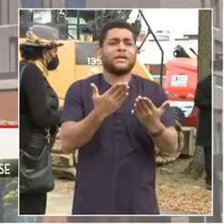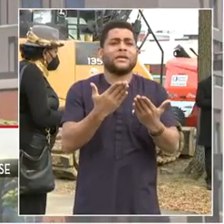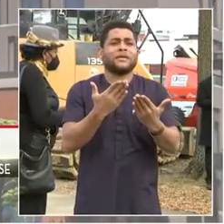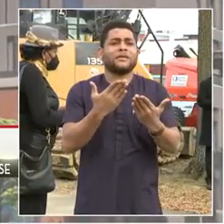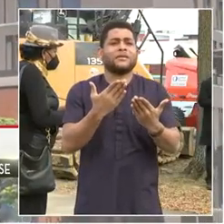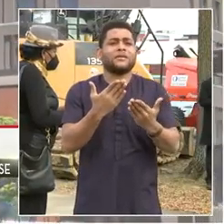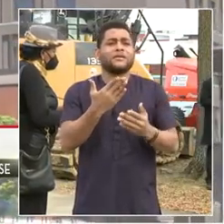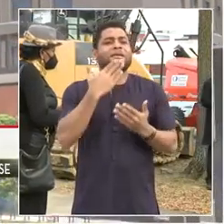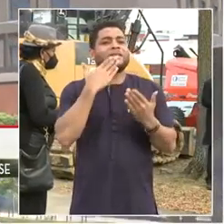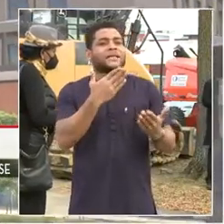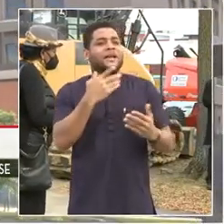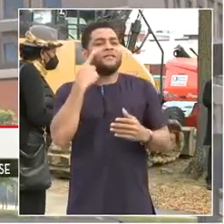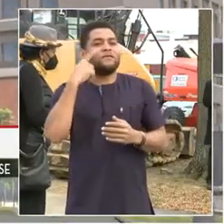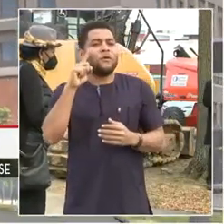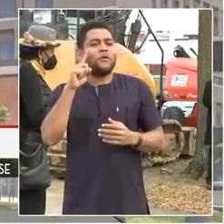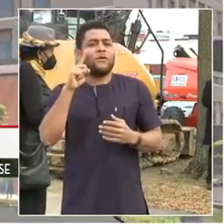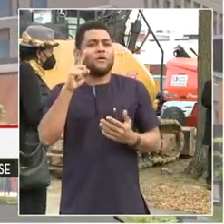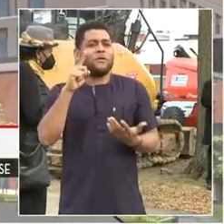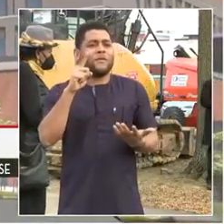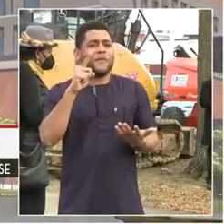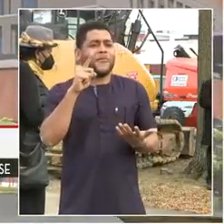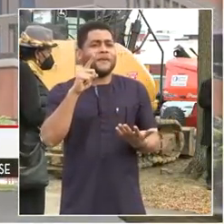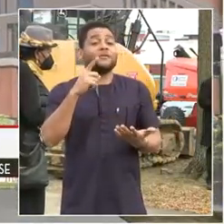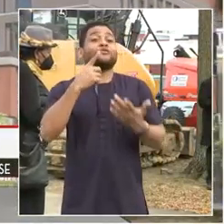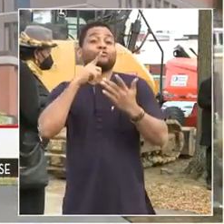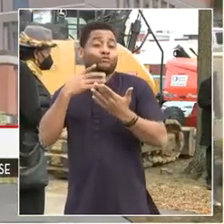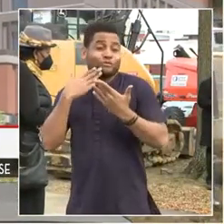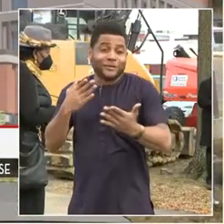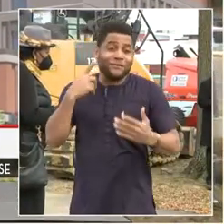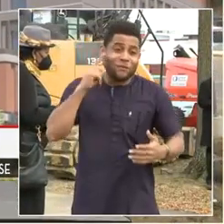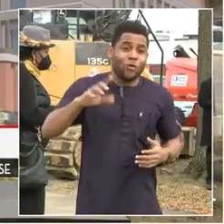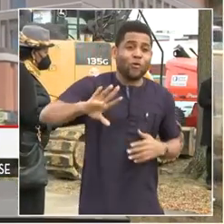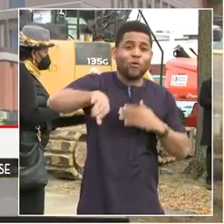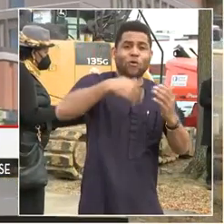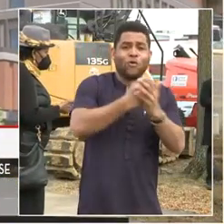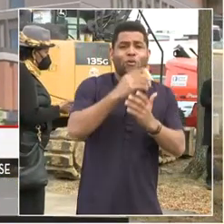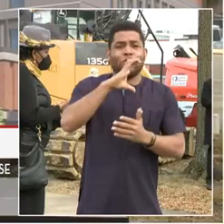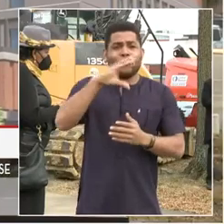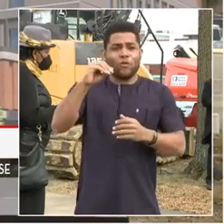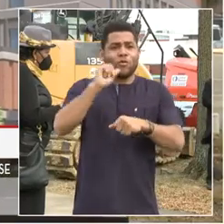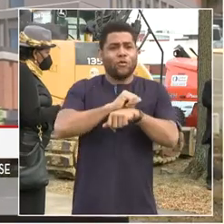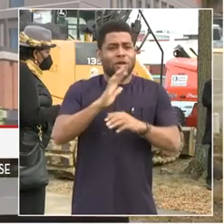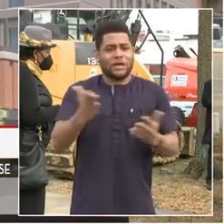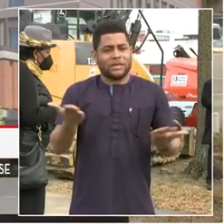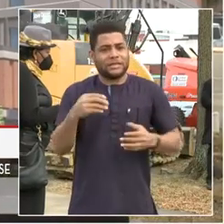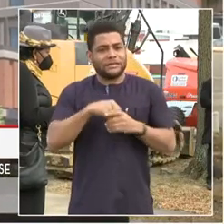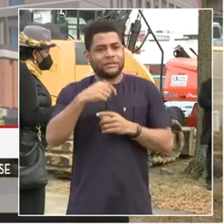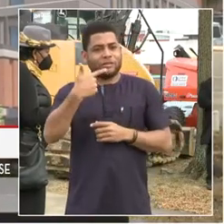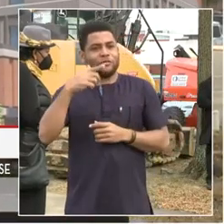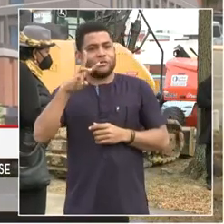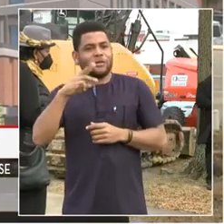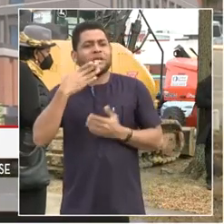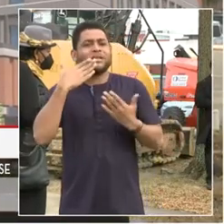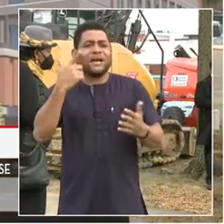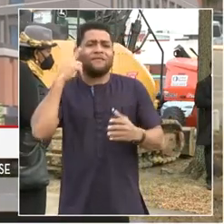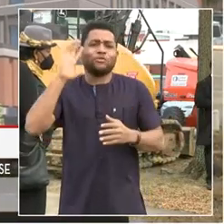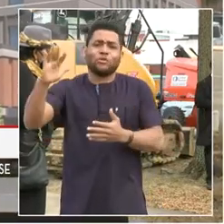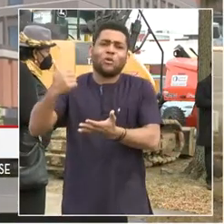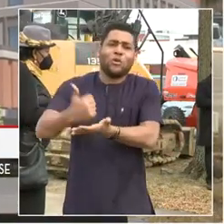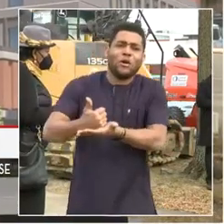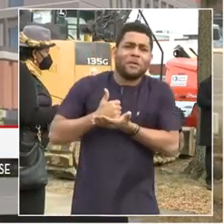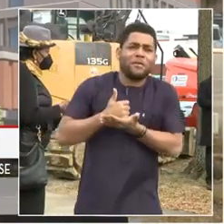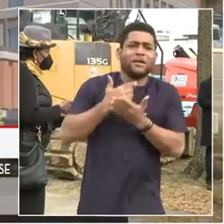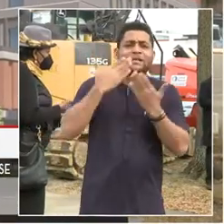of my colleagues at George Washington University for your tremendous help in welcoming me to this